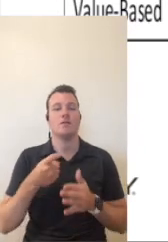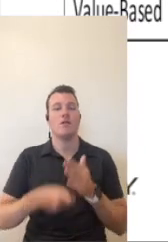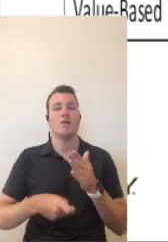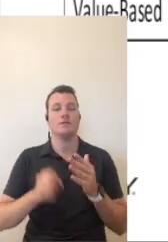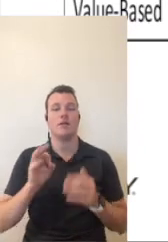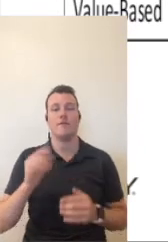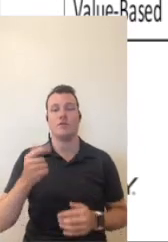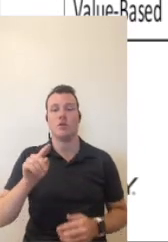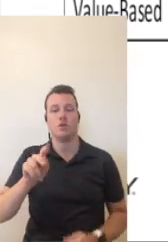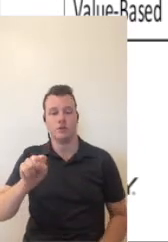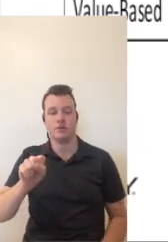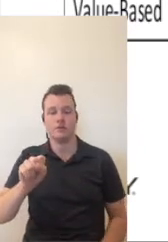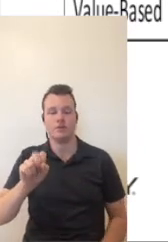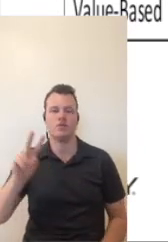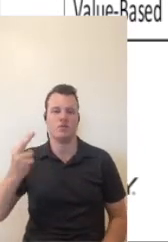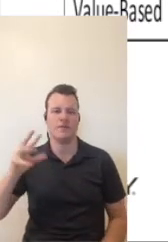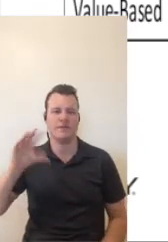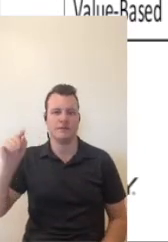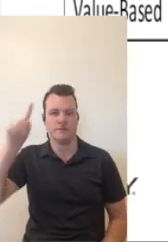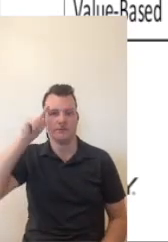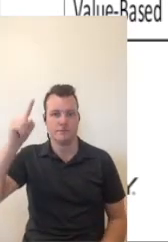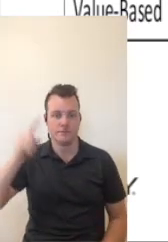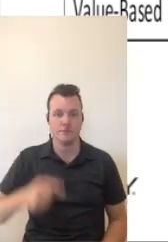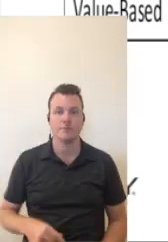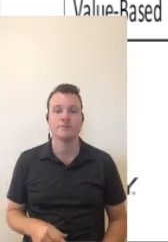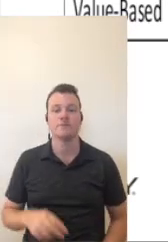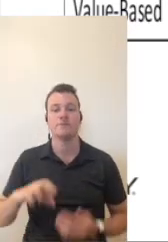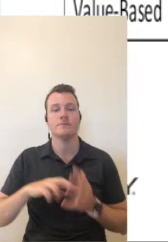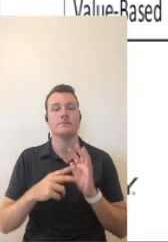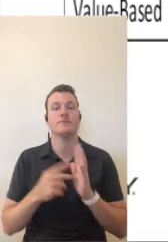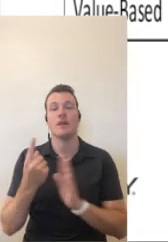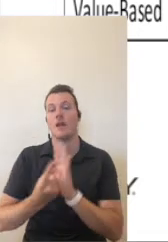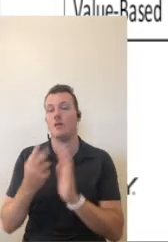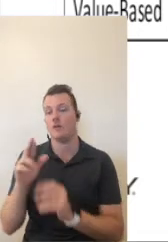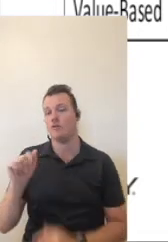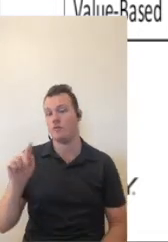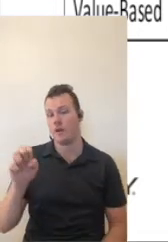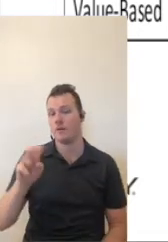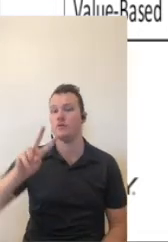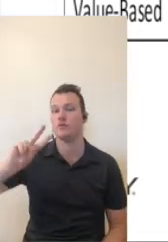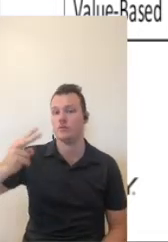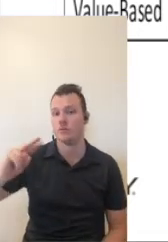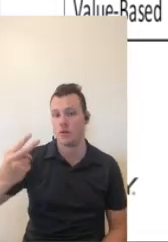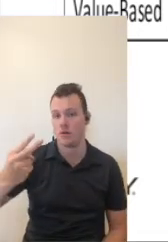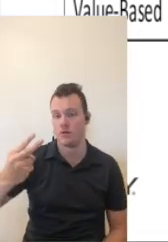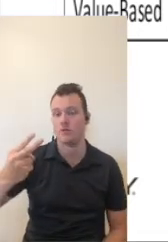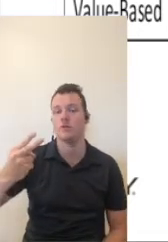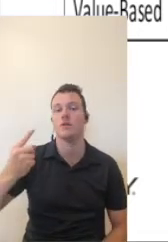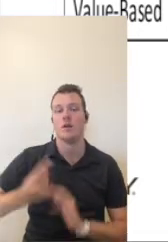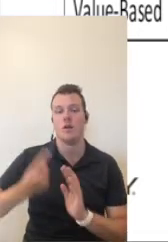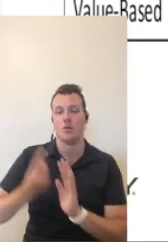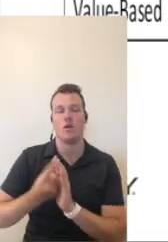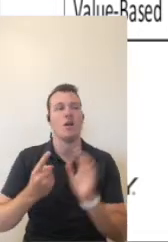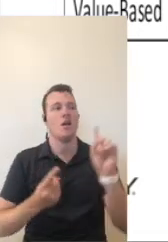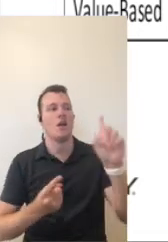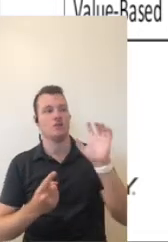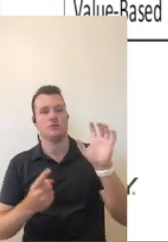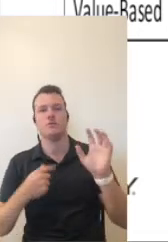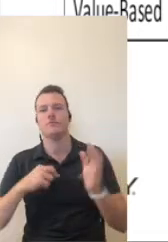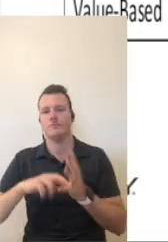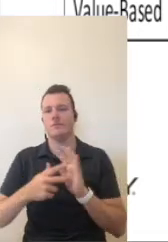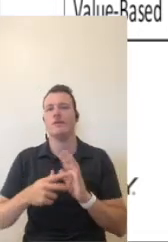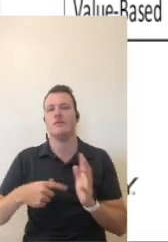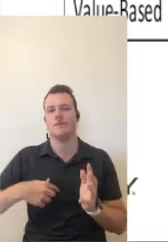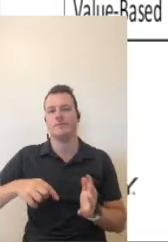session. It's $2. My cost of goods is $2.50. So my